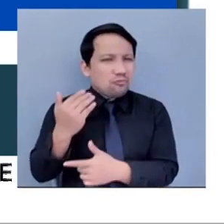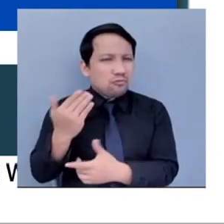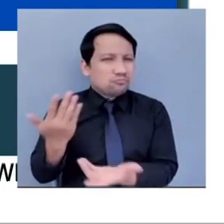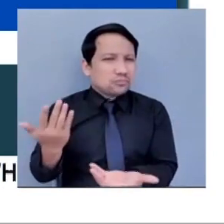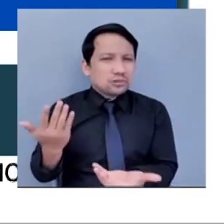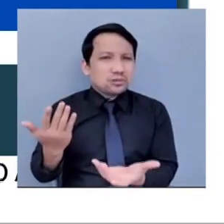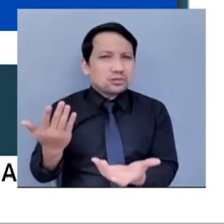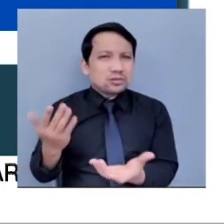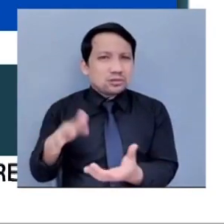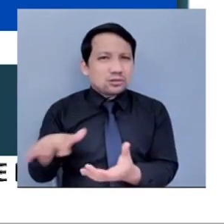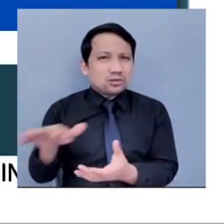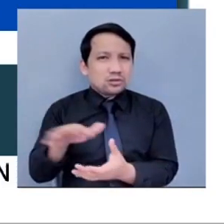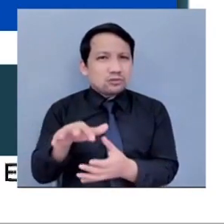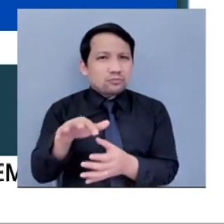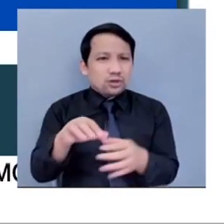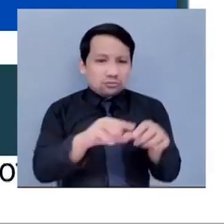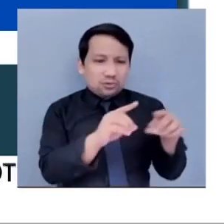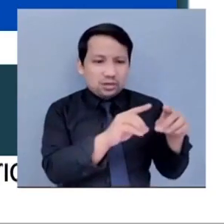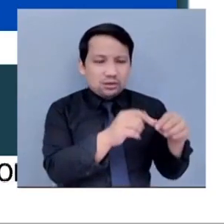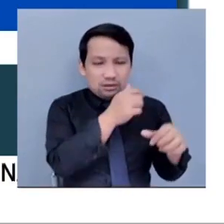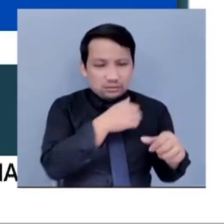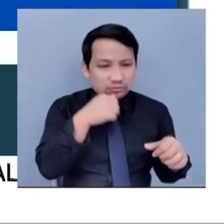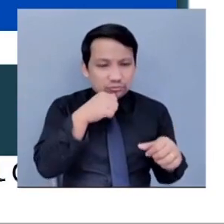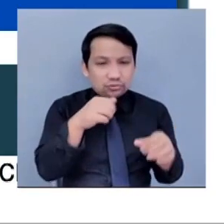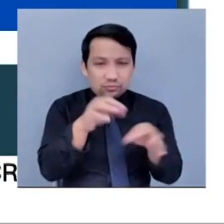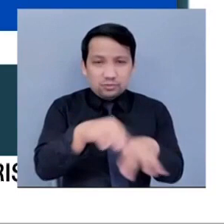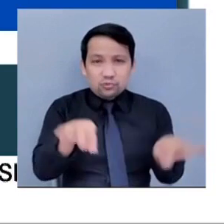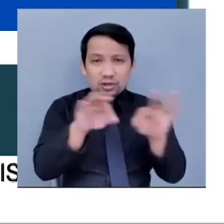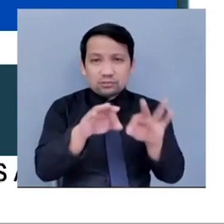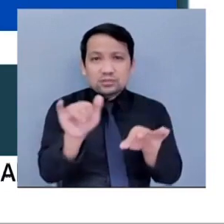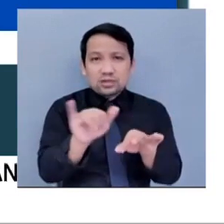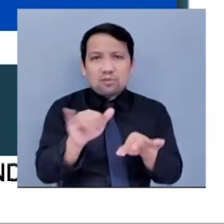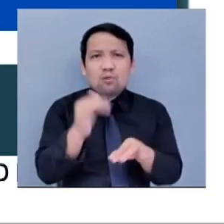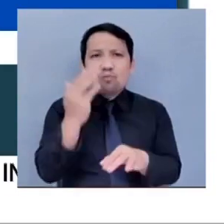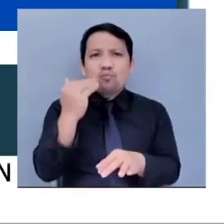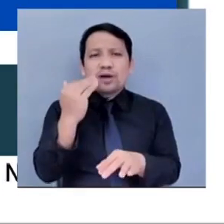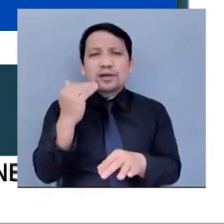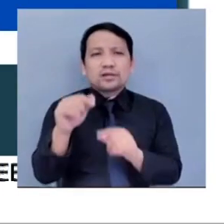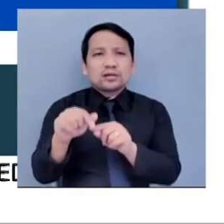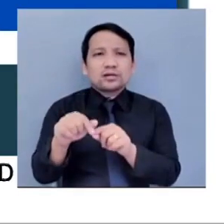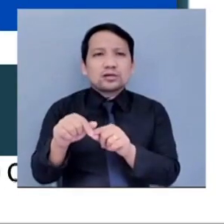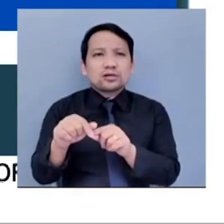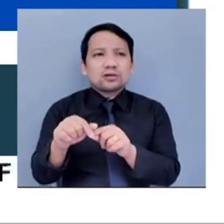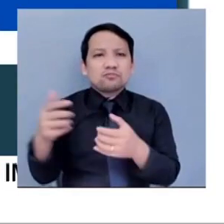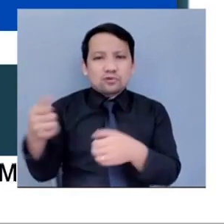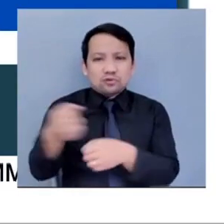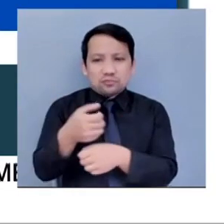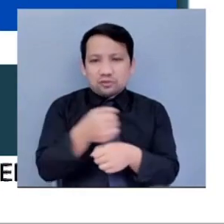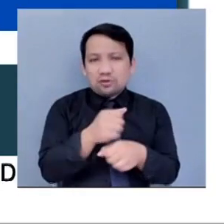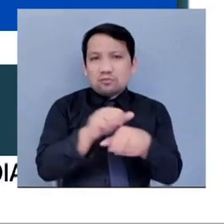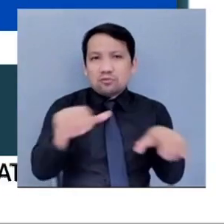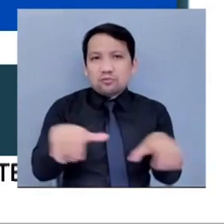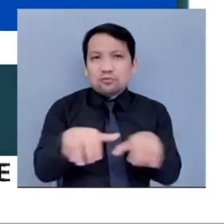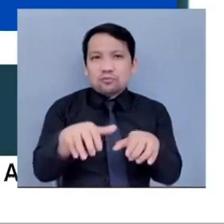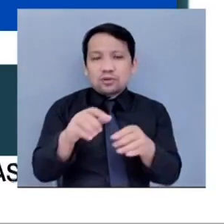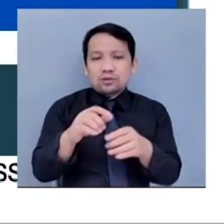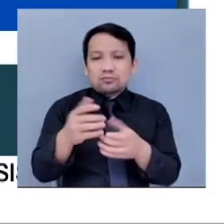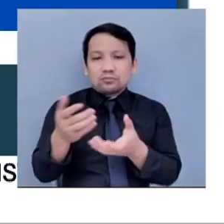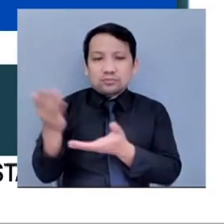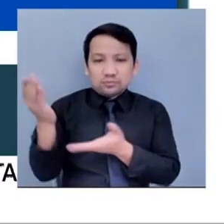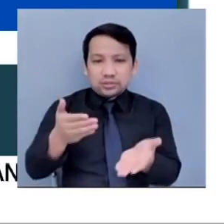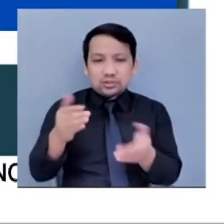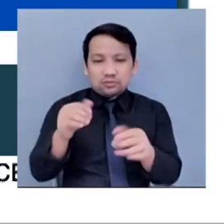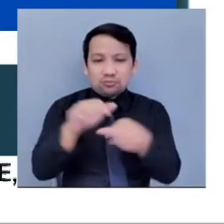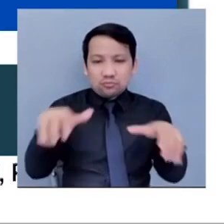sectors very important? For agriculture alone, it employs nearly a quarter of total workers in the country. And we all know